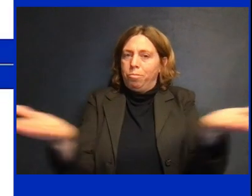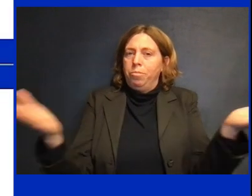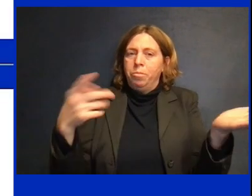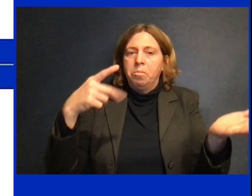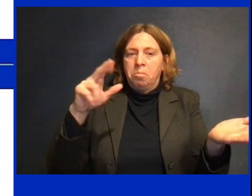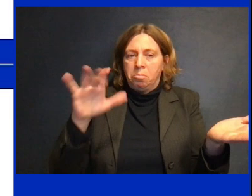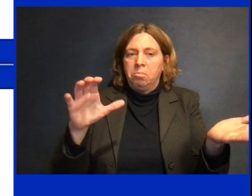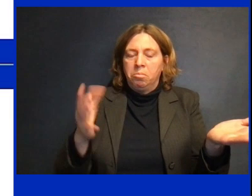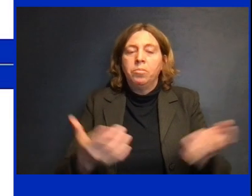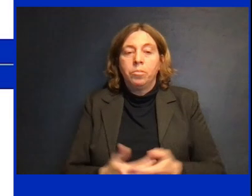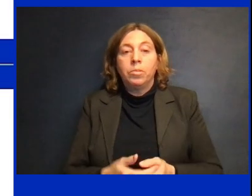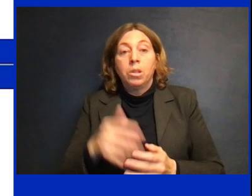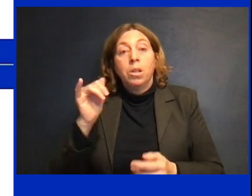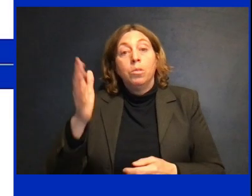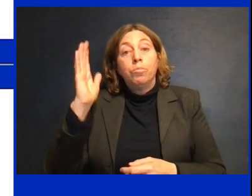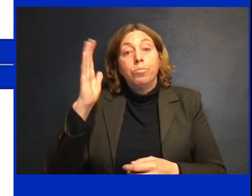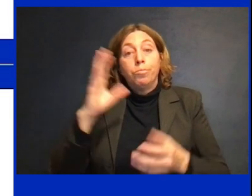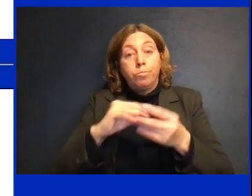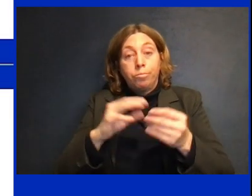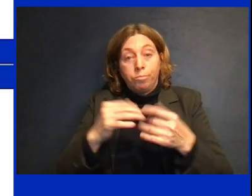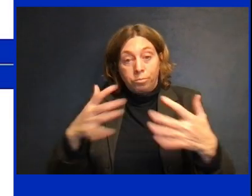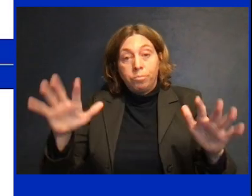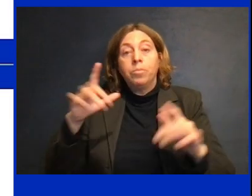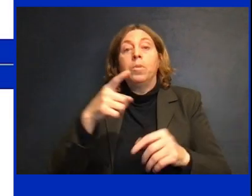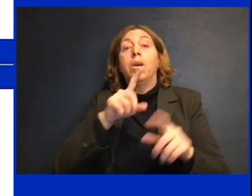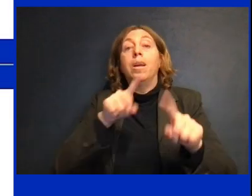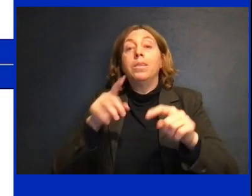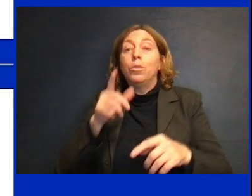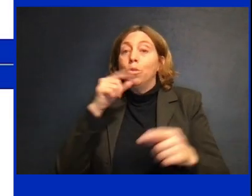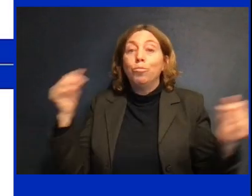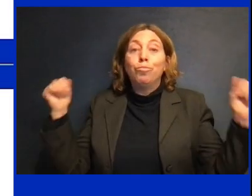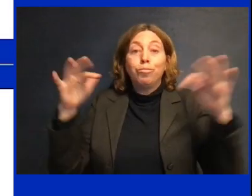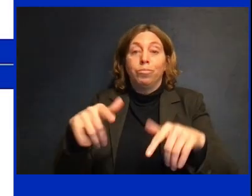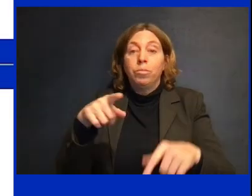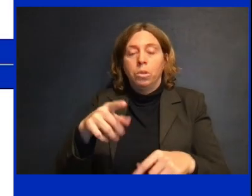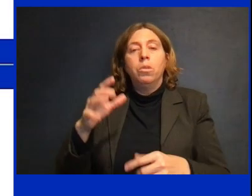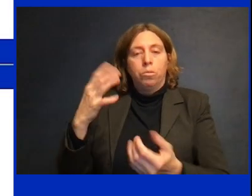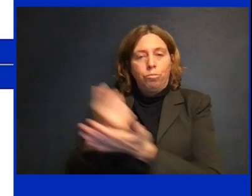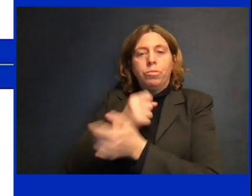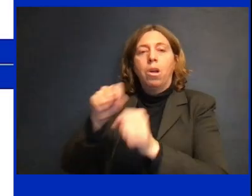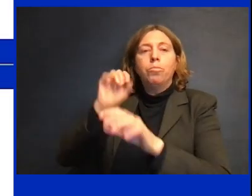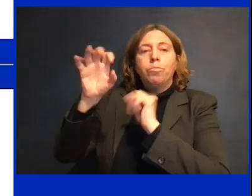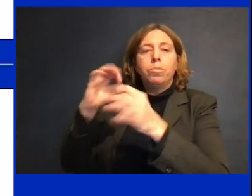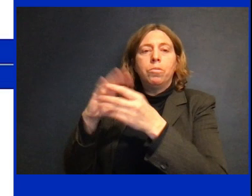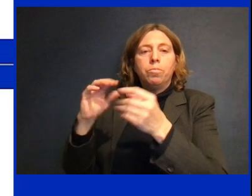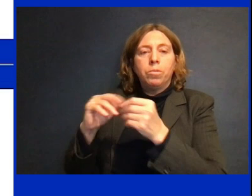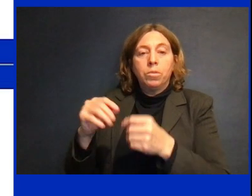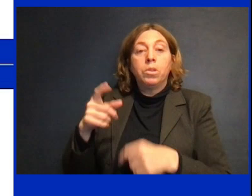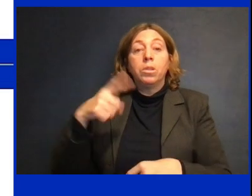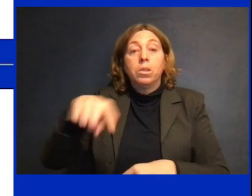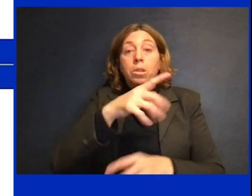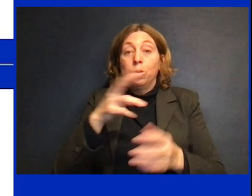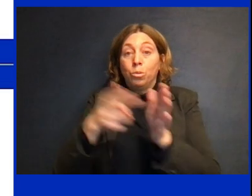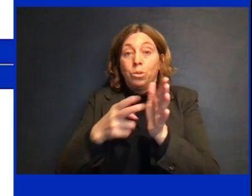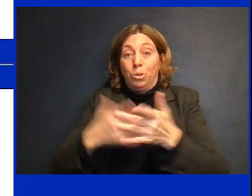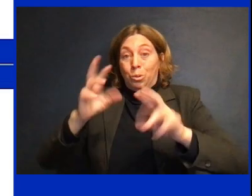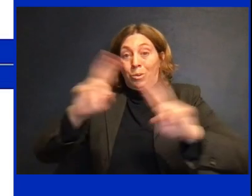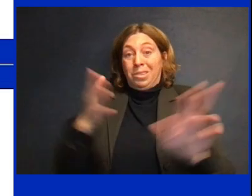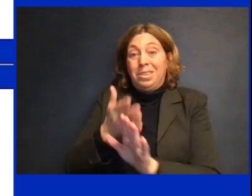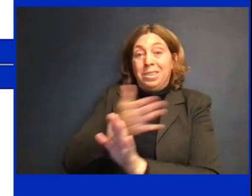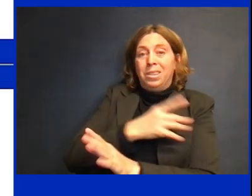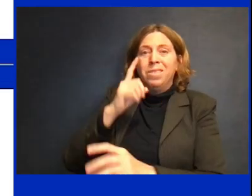Following this presentation, attendees will have the opportunity to provide comments. For those who have pre-registered to provide a